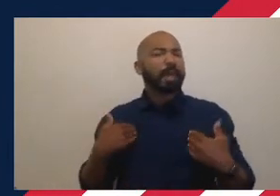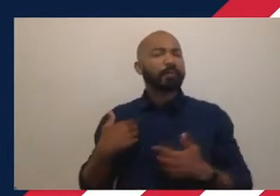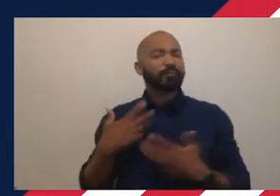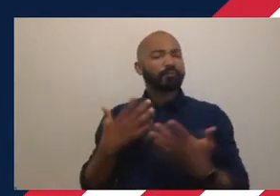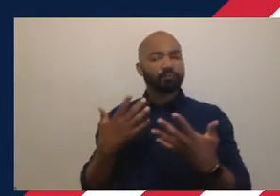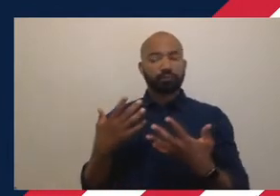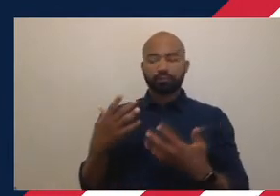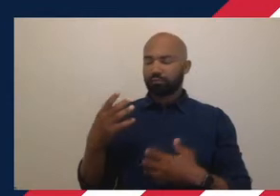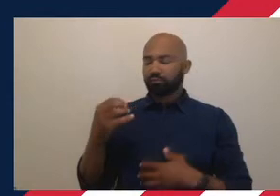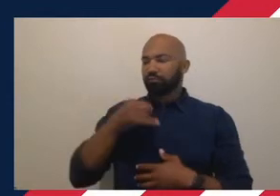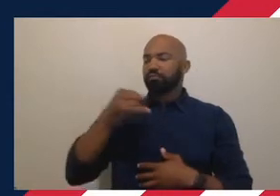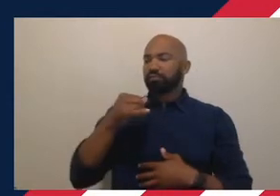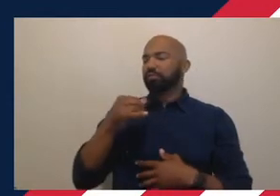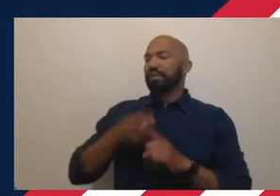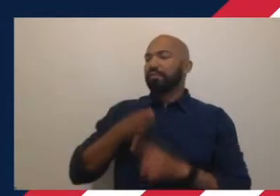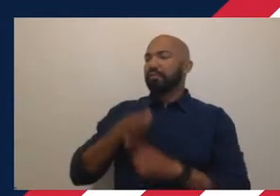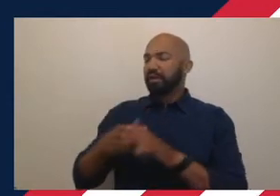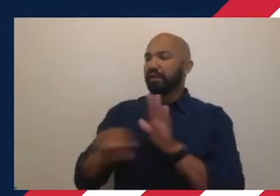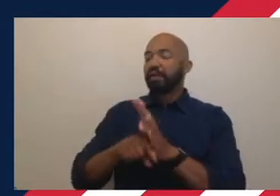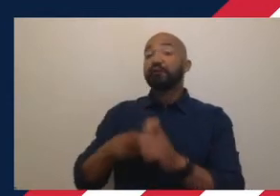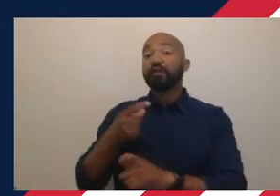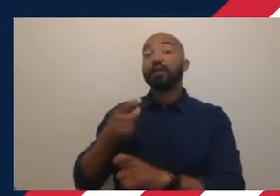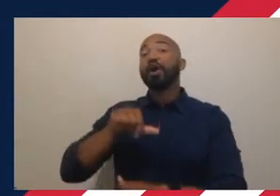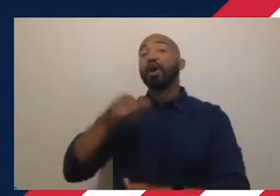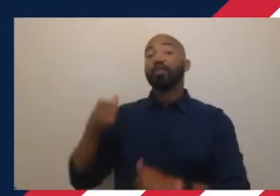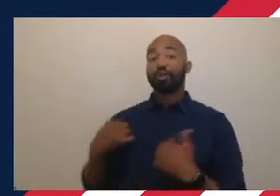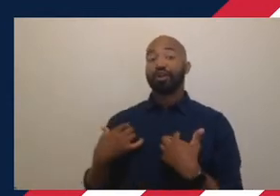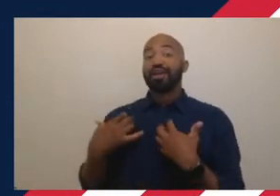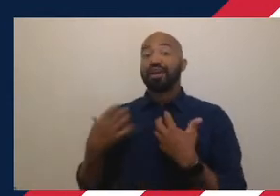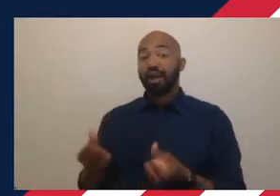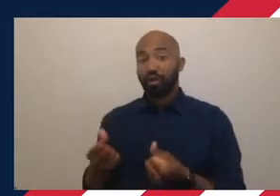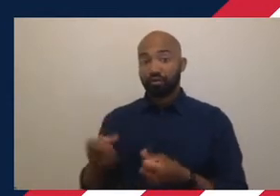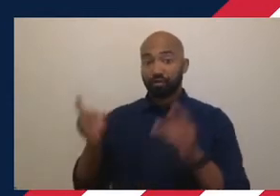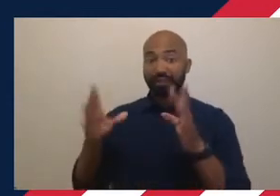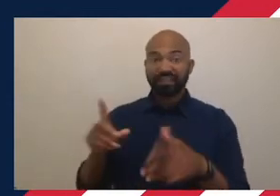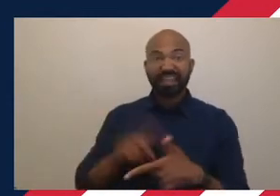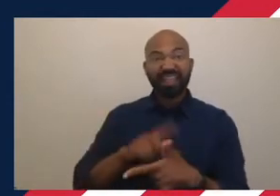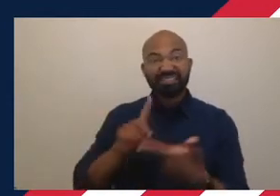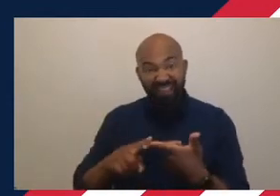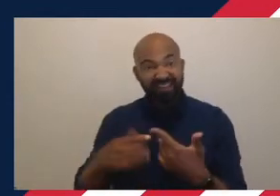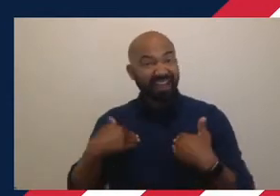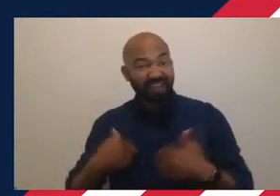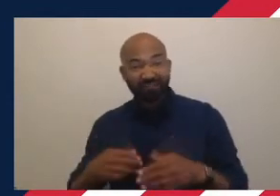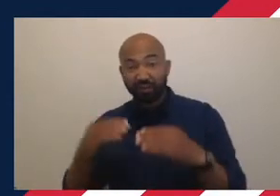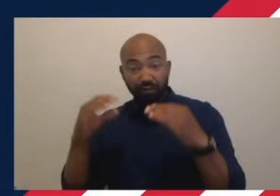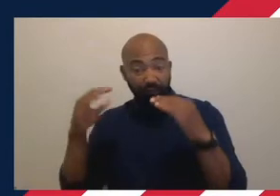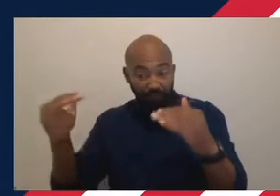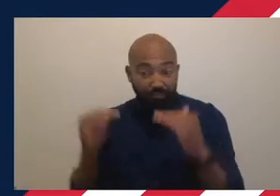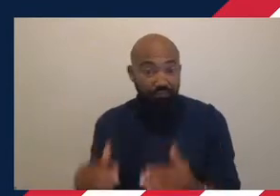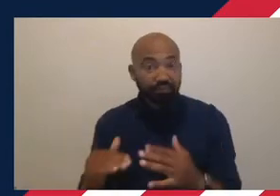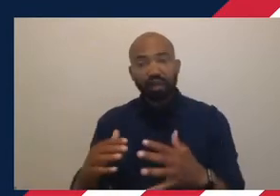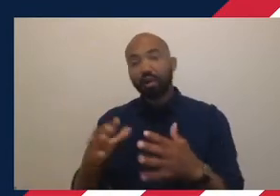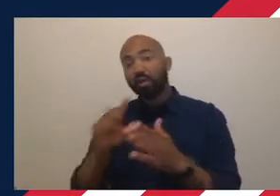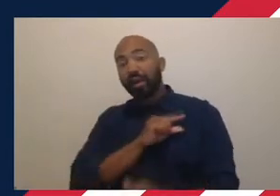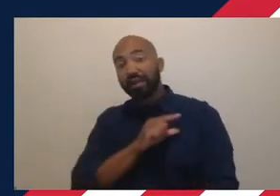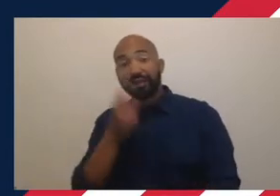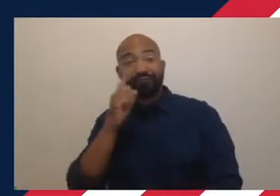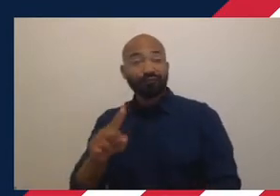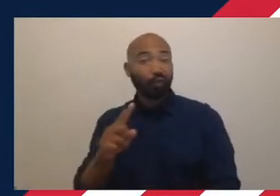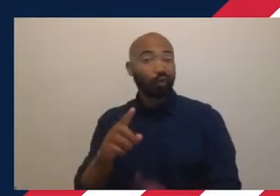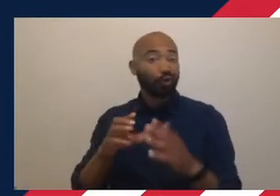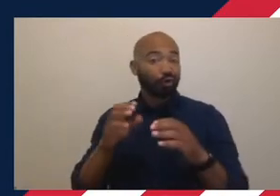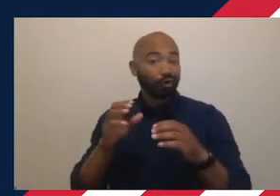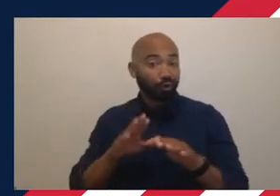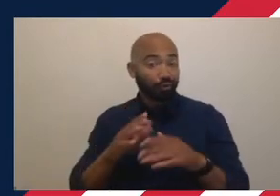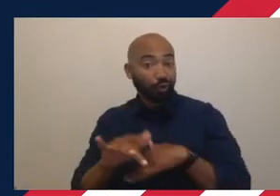last crisis, and now this disparity, lost education, lost high quality early education, lost enrichment has this potential to